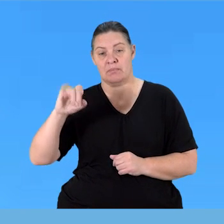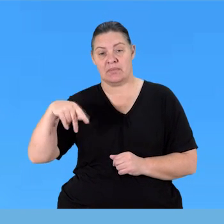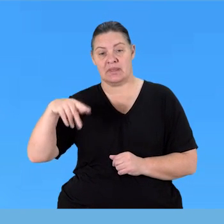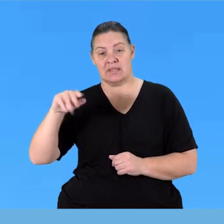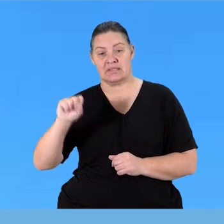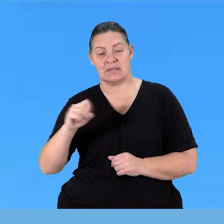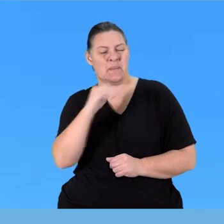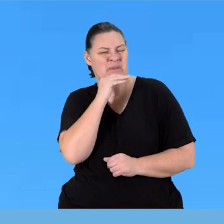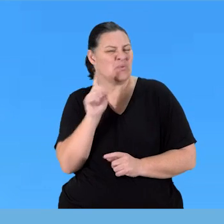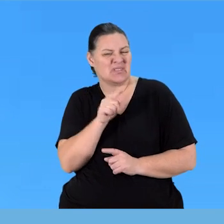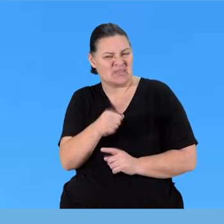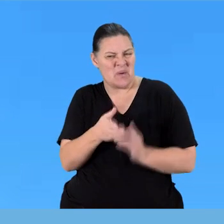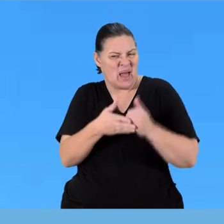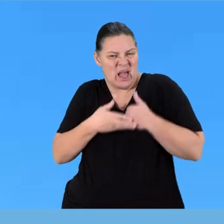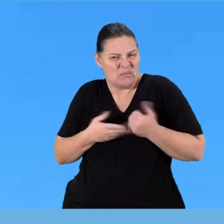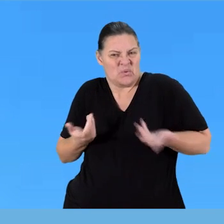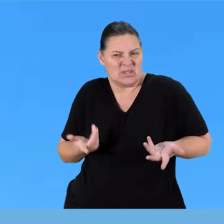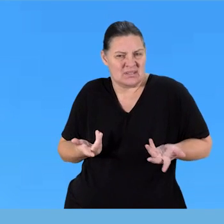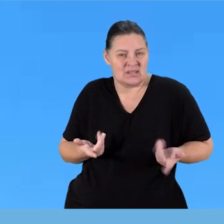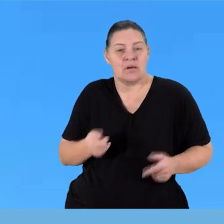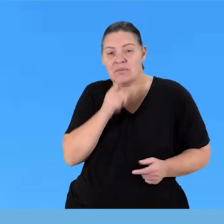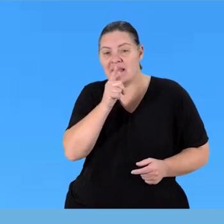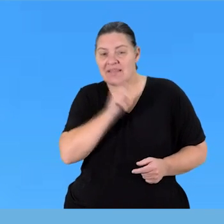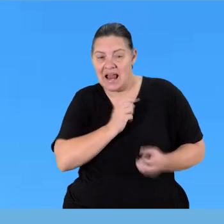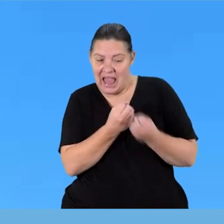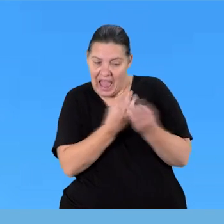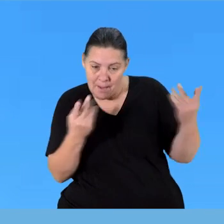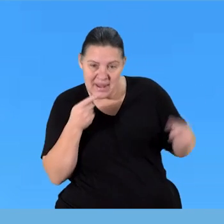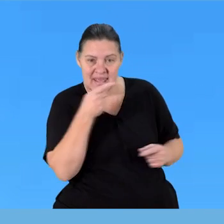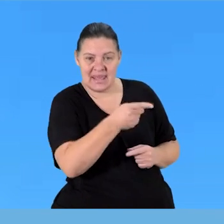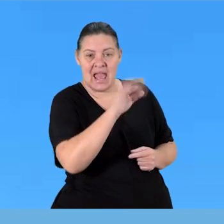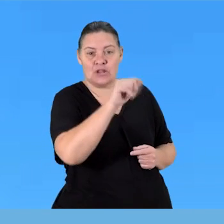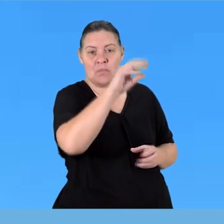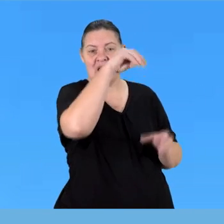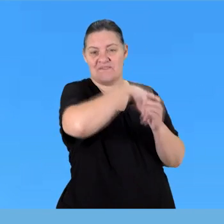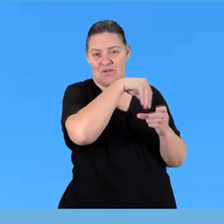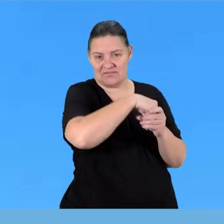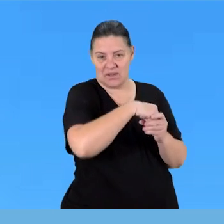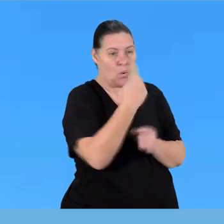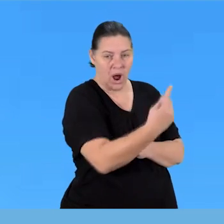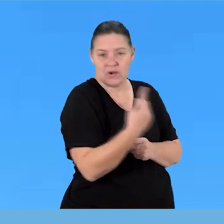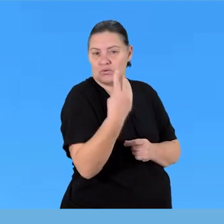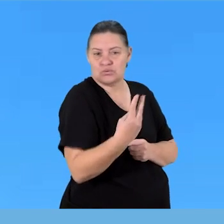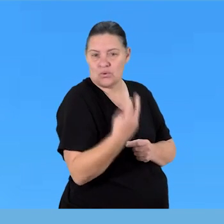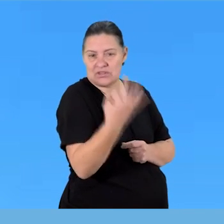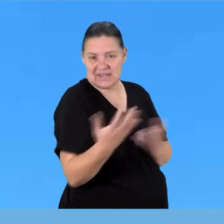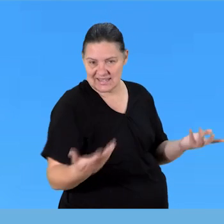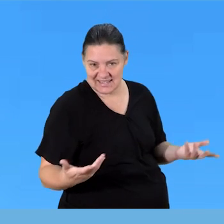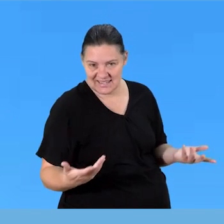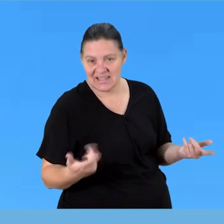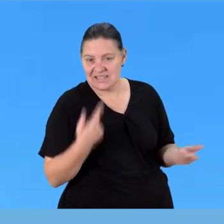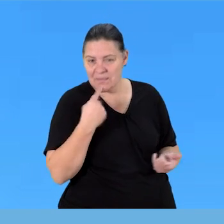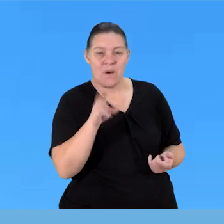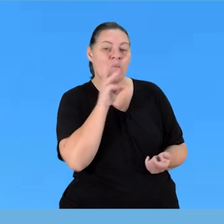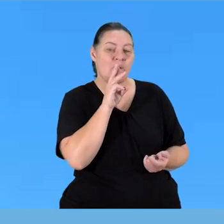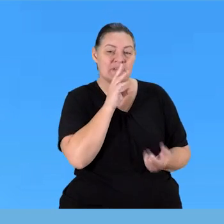they help us with? Now, those numbers, they are telling us how many of each atom are in a molecule. Just like we have said, in